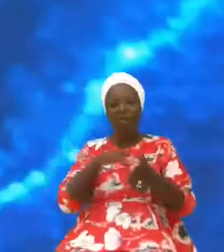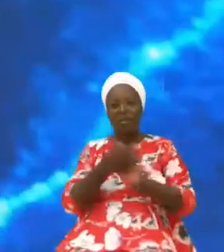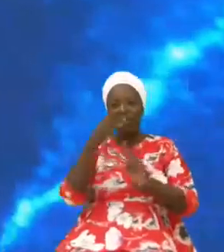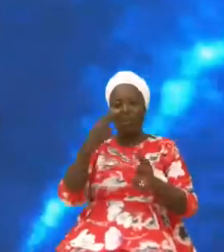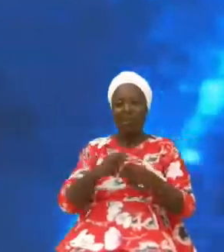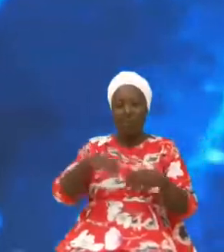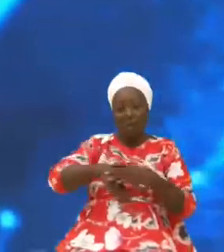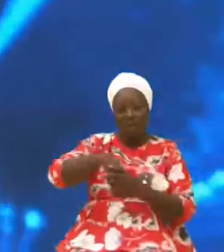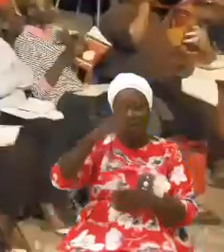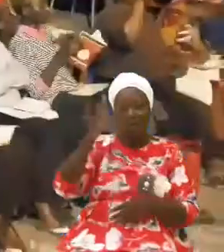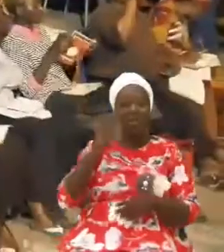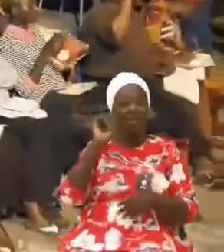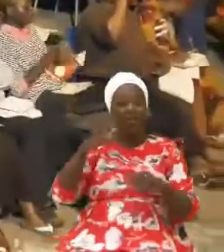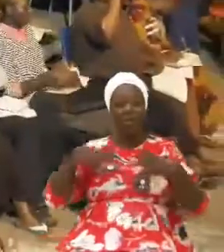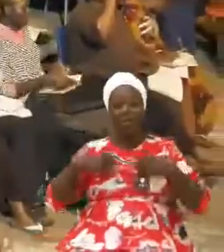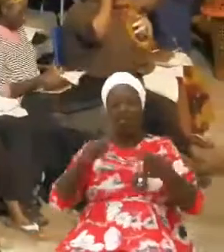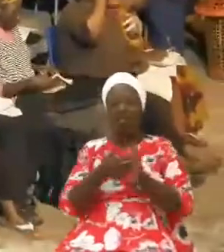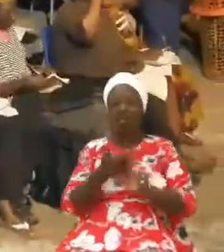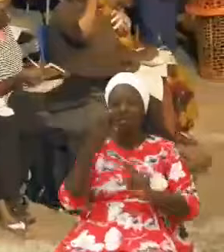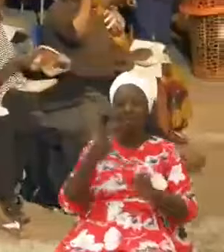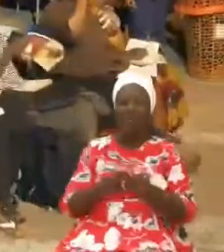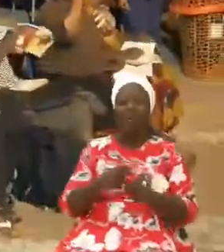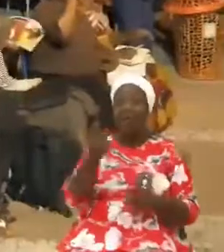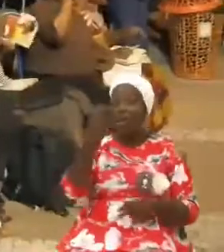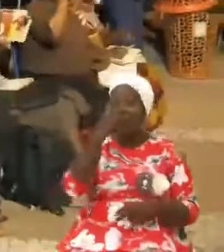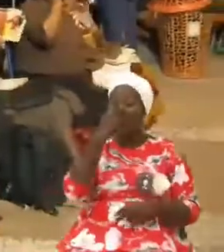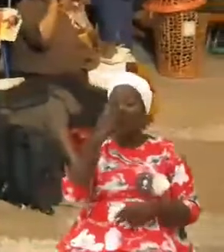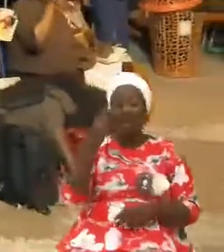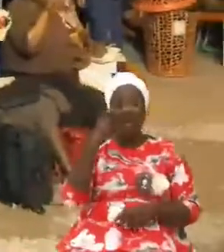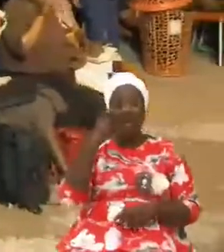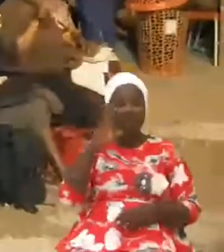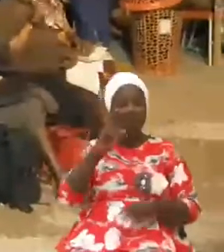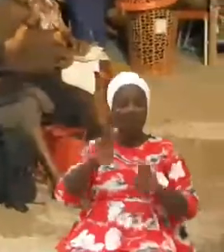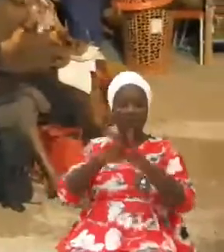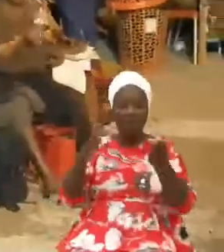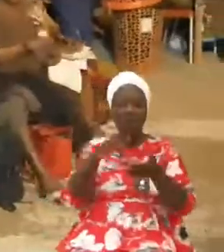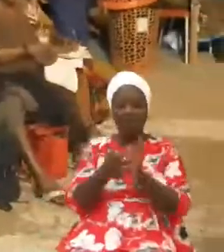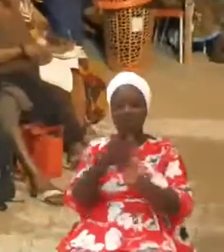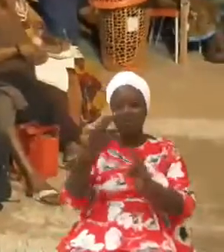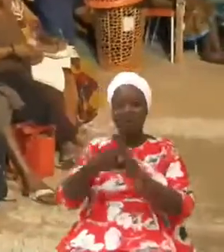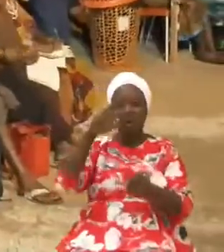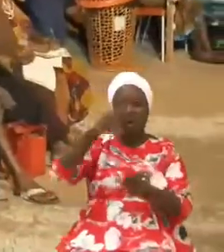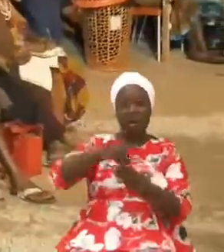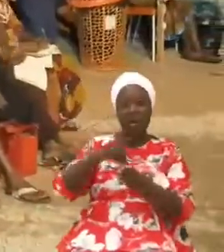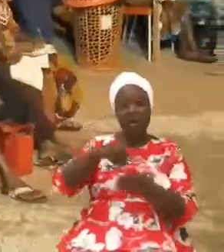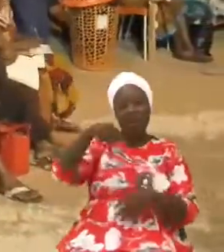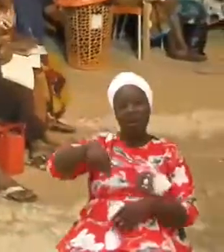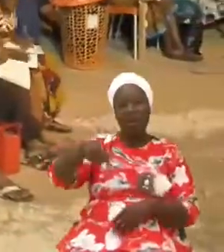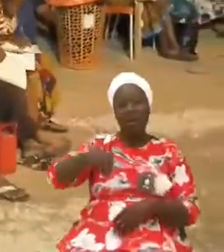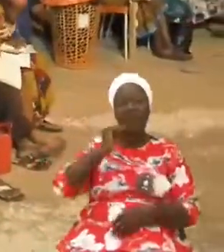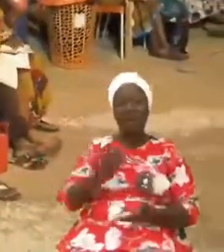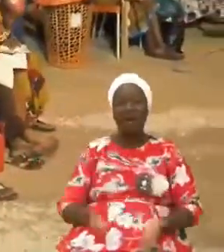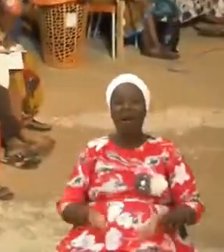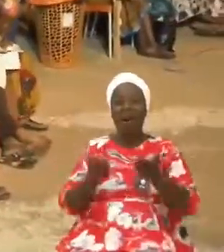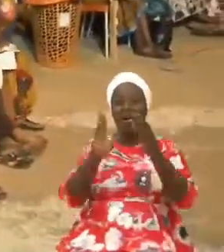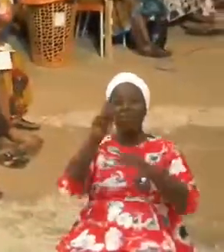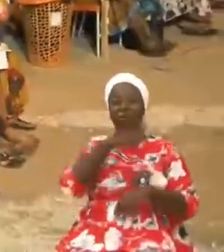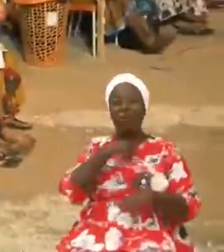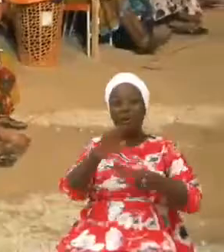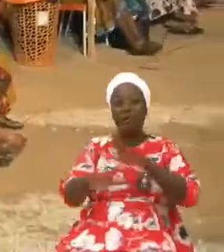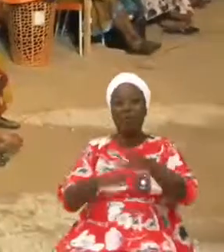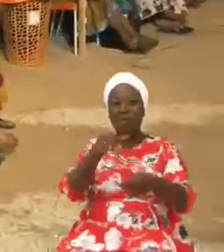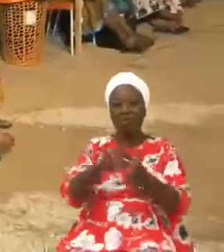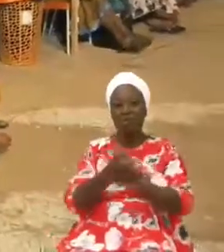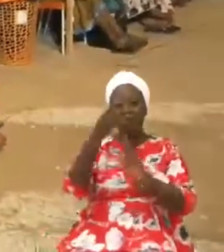you. Externally, he will heal you. Your blind eyes, it will open. Your lame